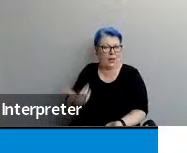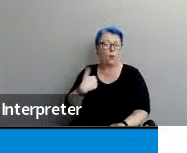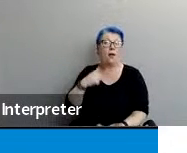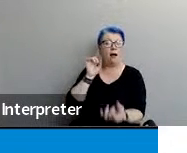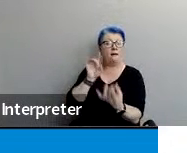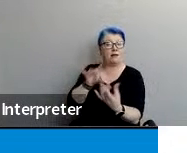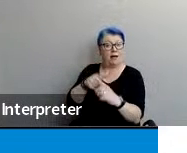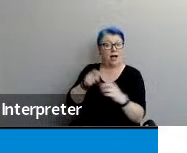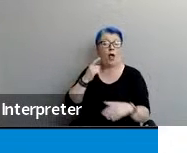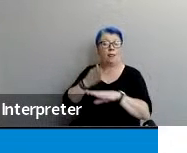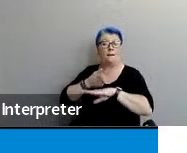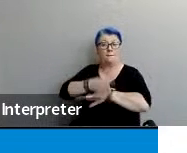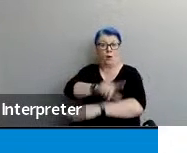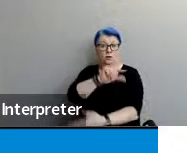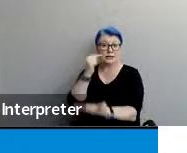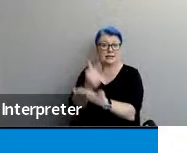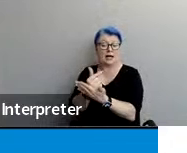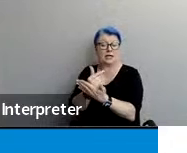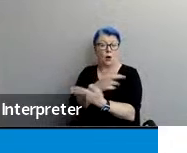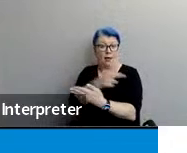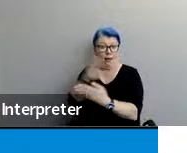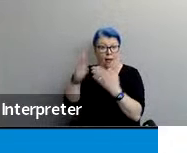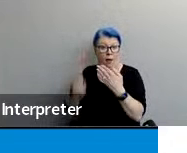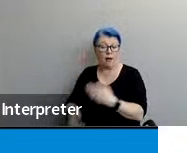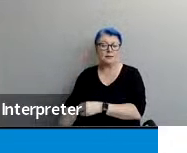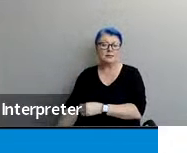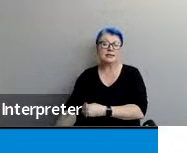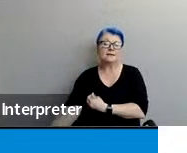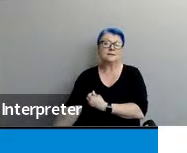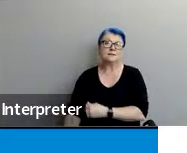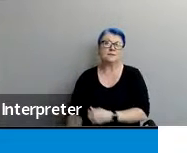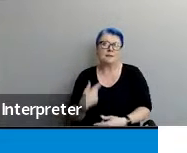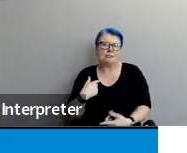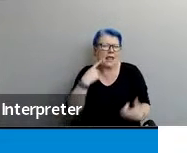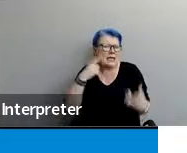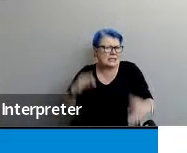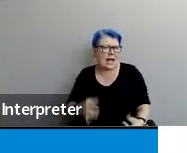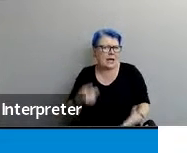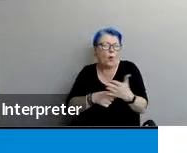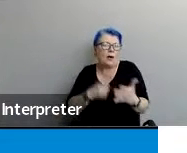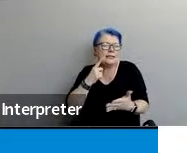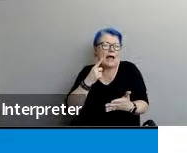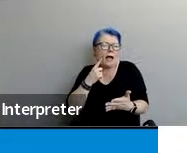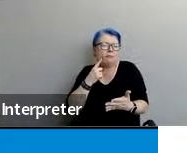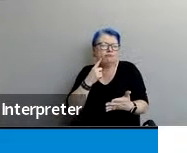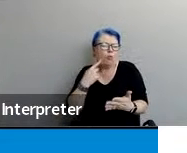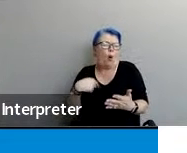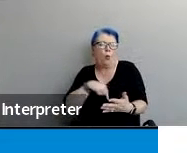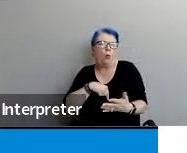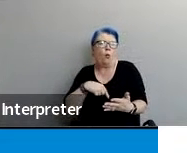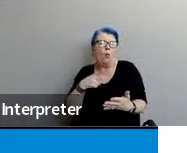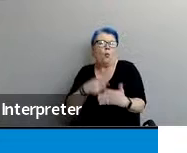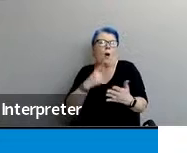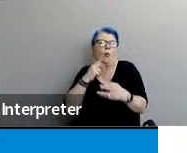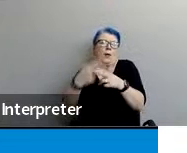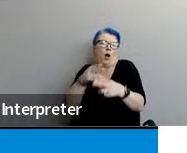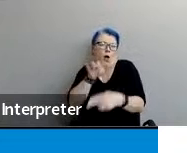the post-secondary outcomes and defining what a positive post-secondary outcome is as defined by SSD.